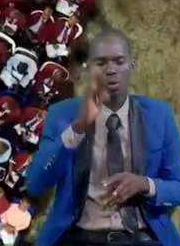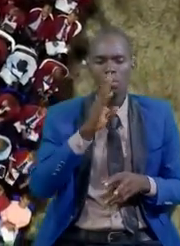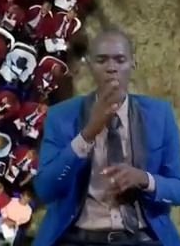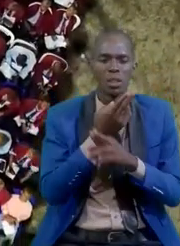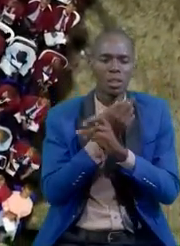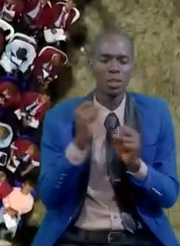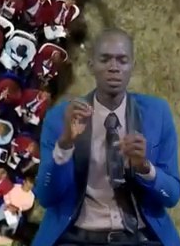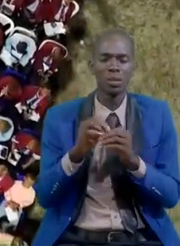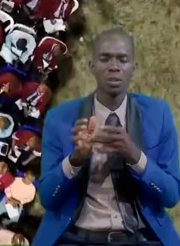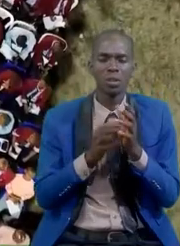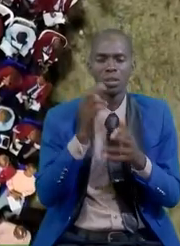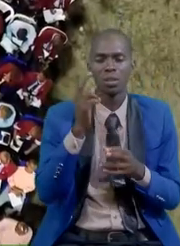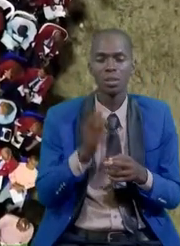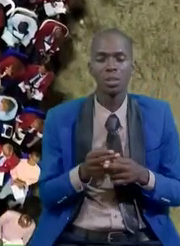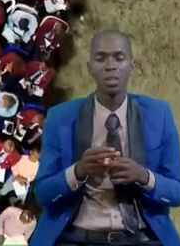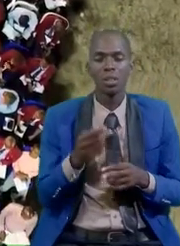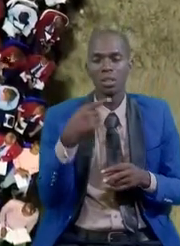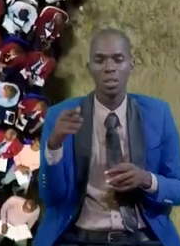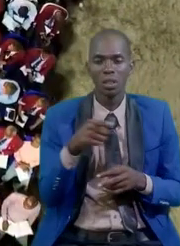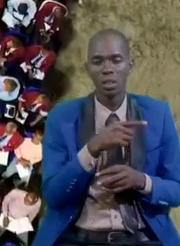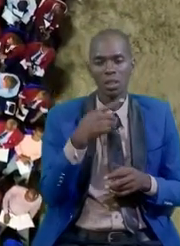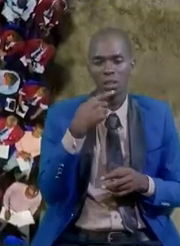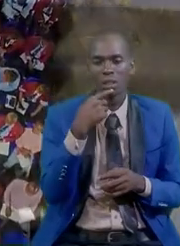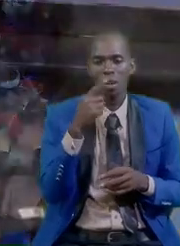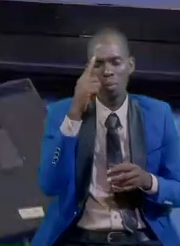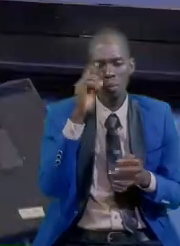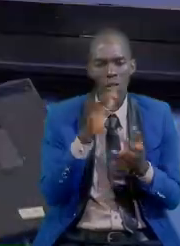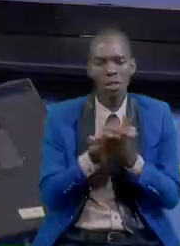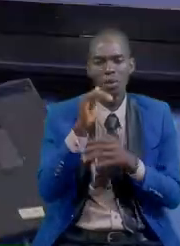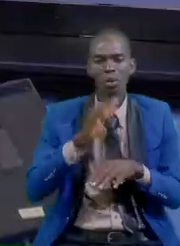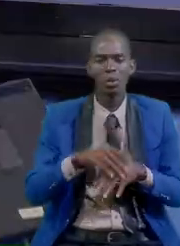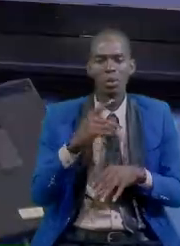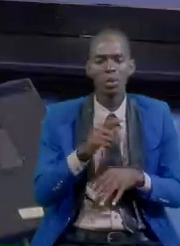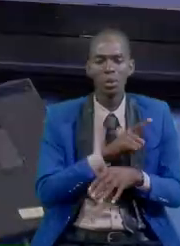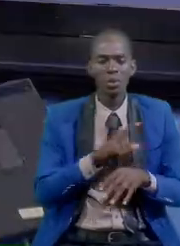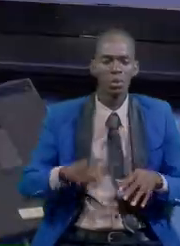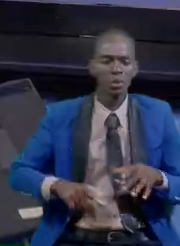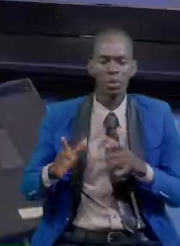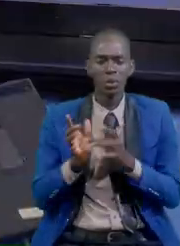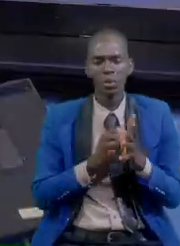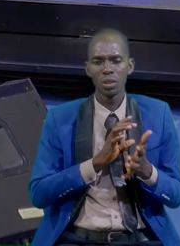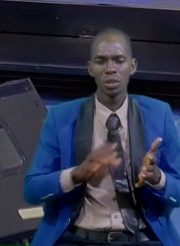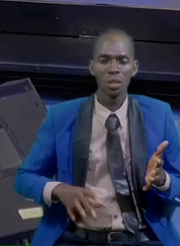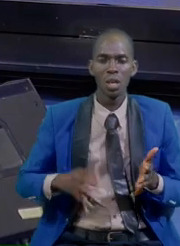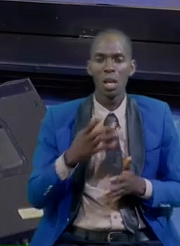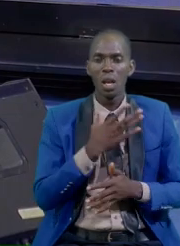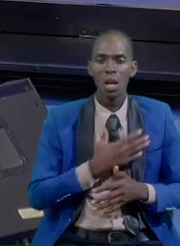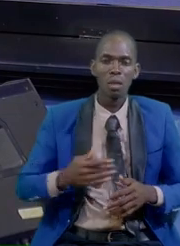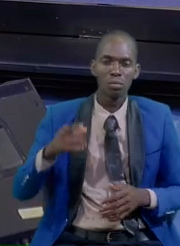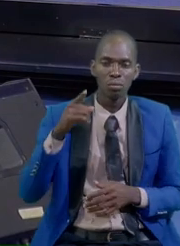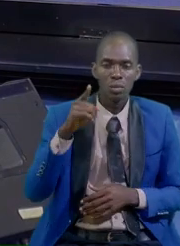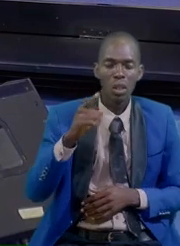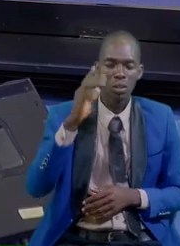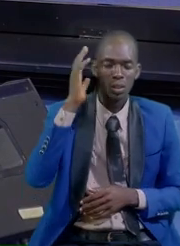saved. They said, believe on the Lord Jesus Christ, and thou shalt